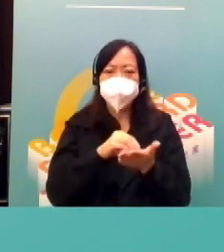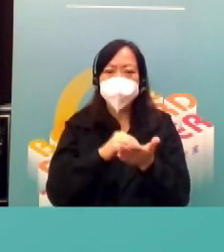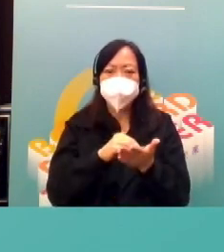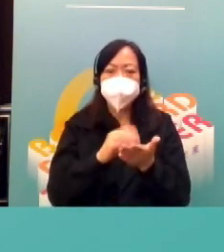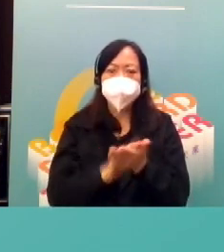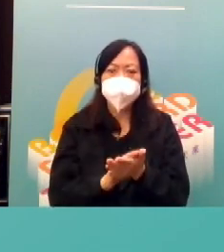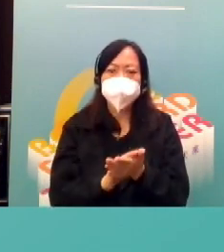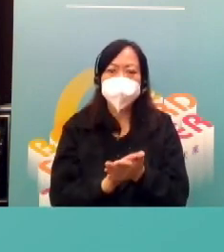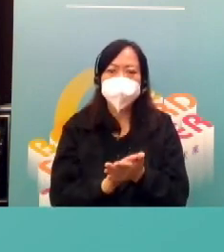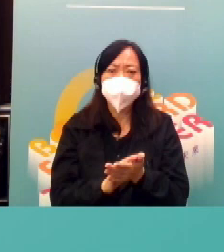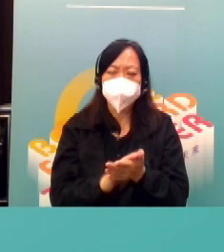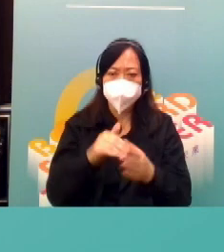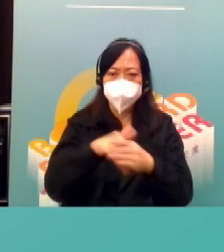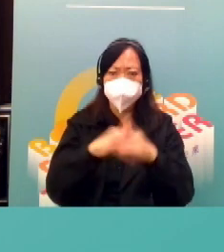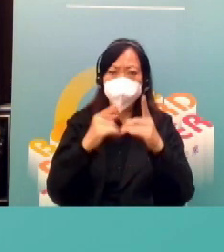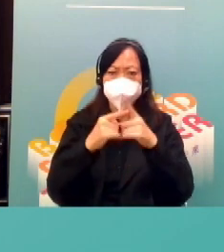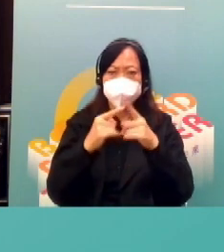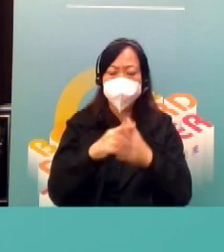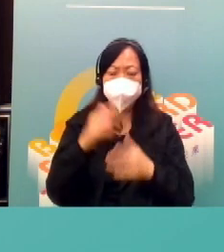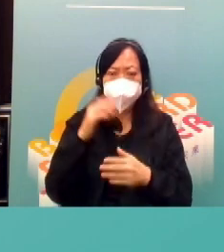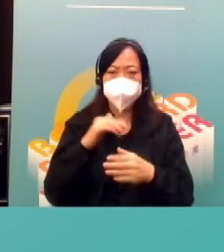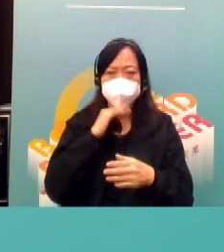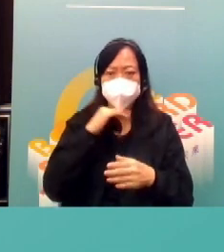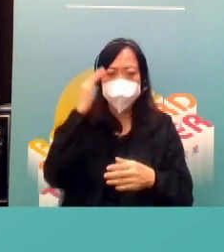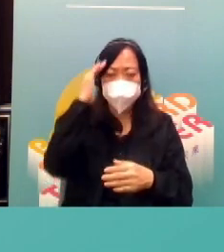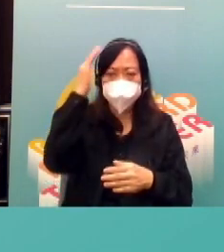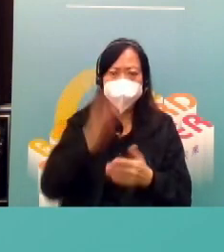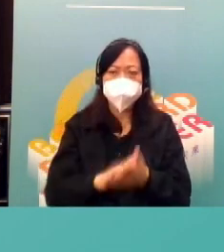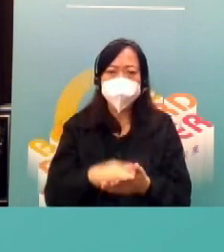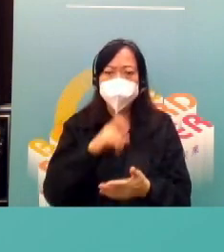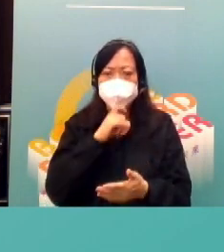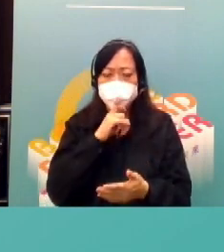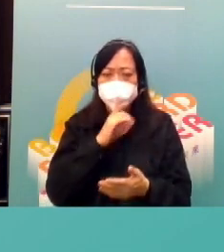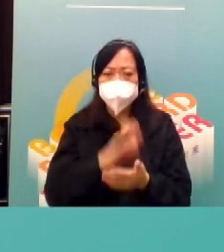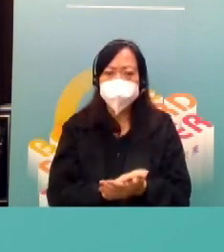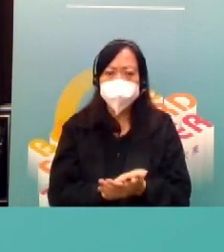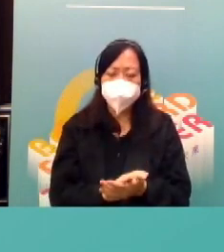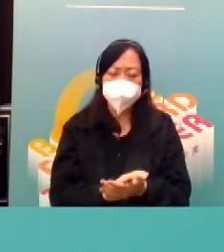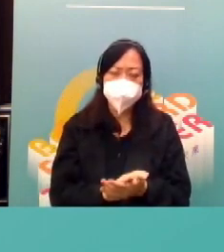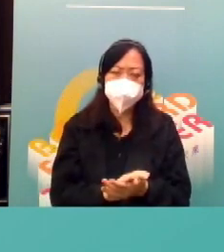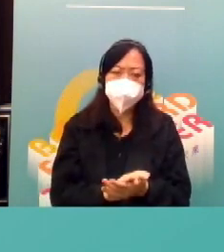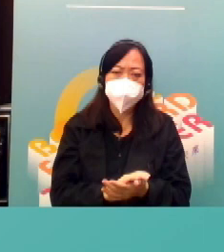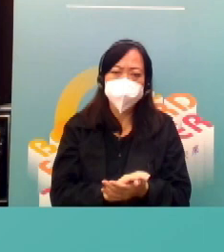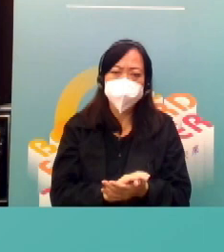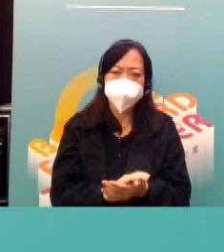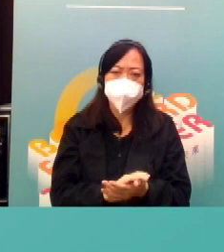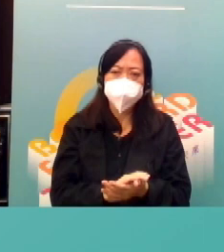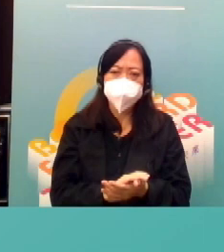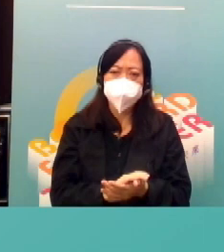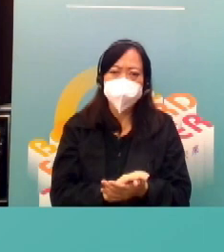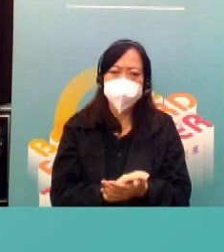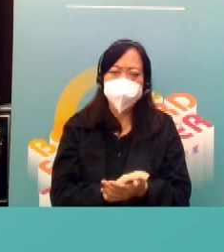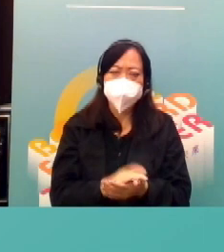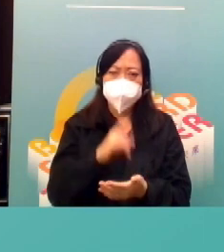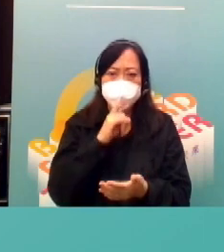financial returns and also outcomes and impact perspective. And so therefore, at the moment, our